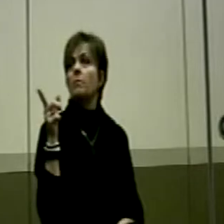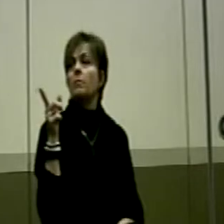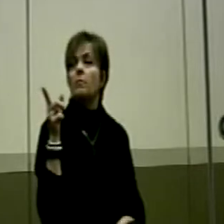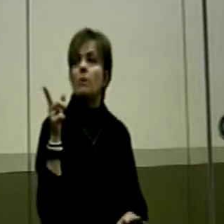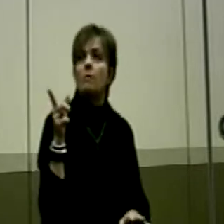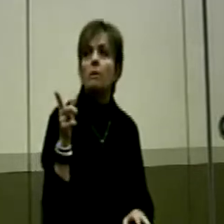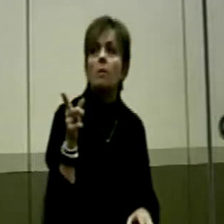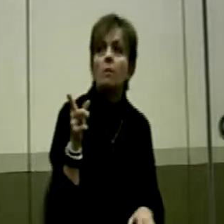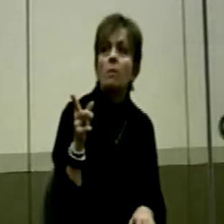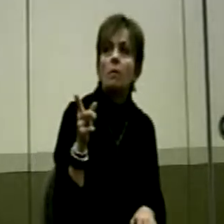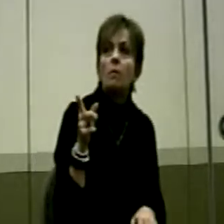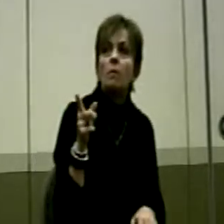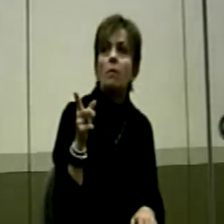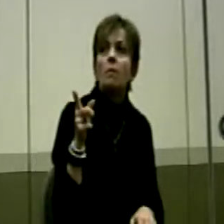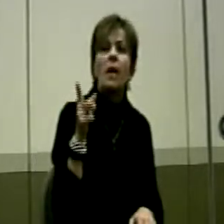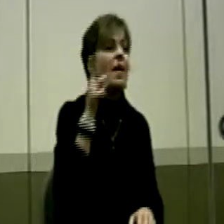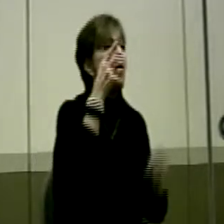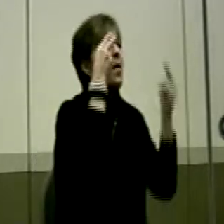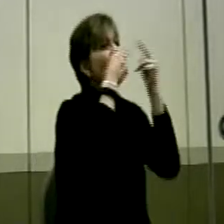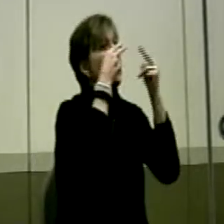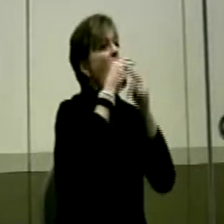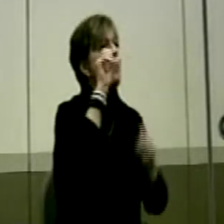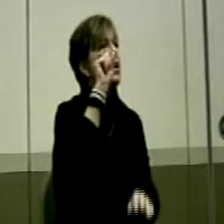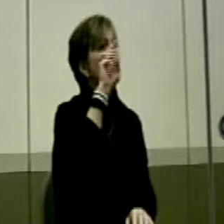what happens, Good.